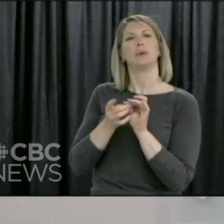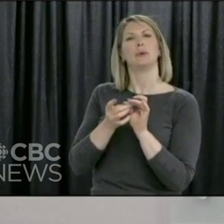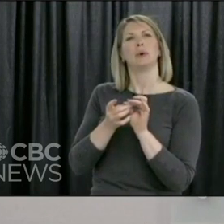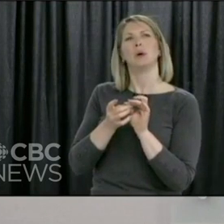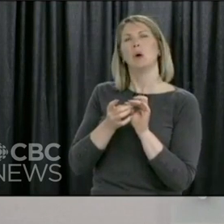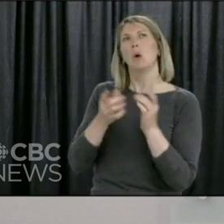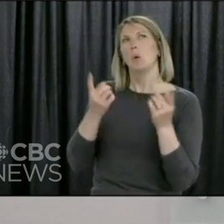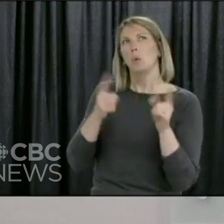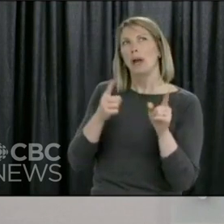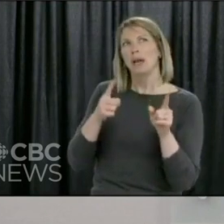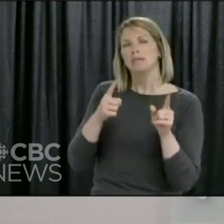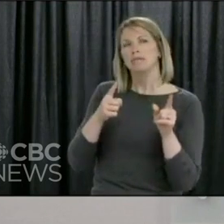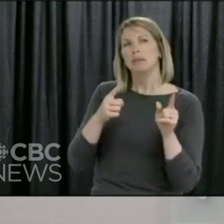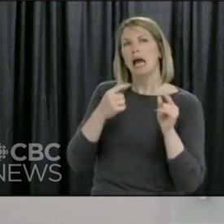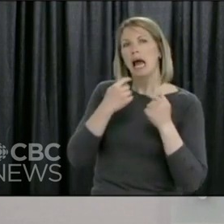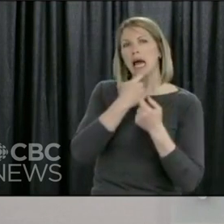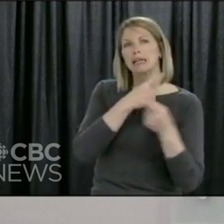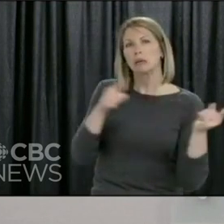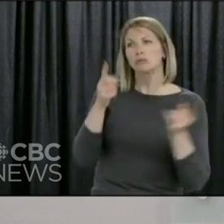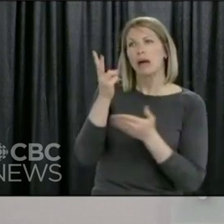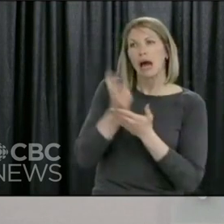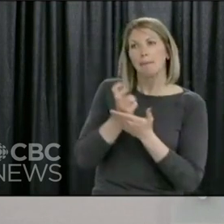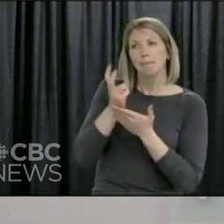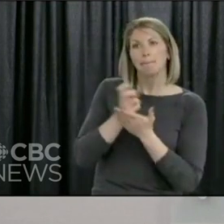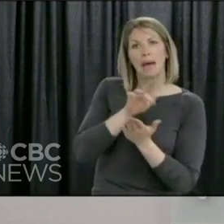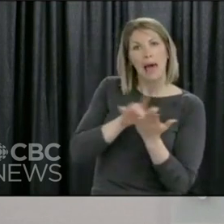hoping to release that.